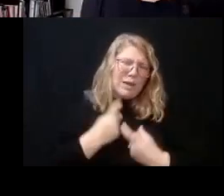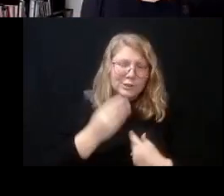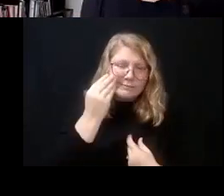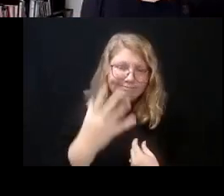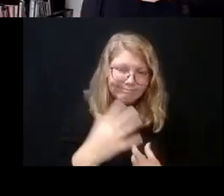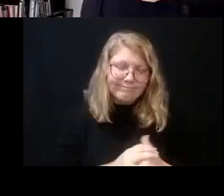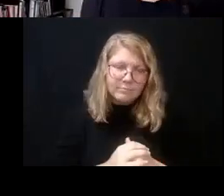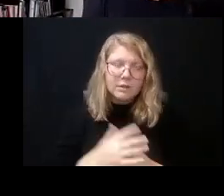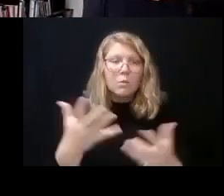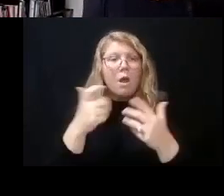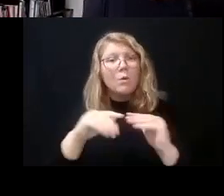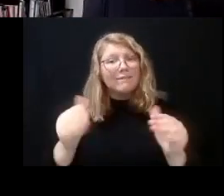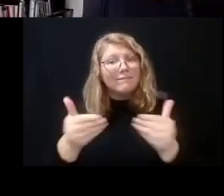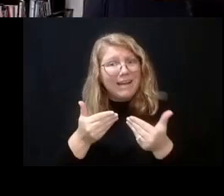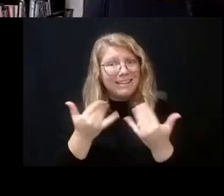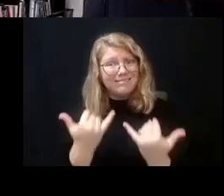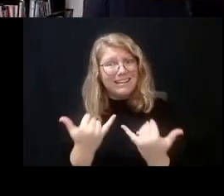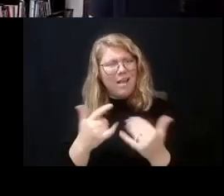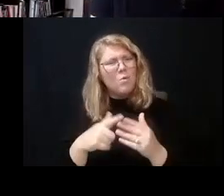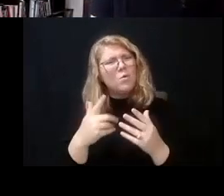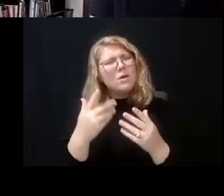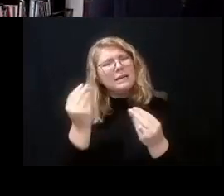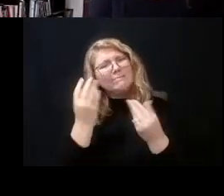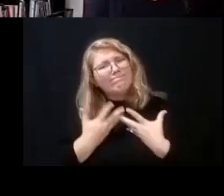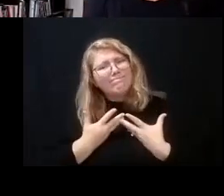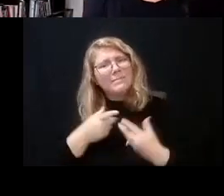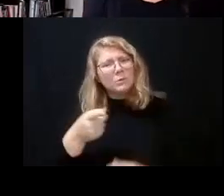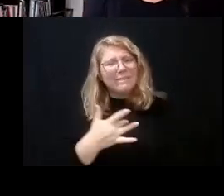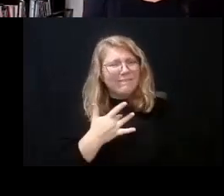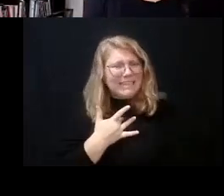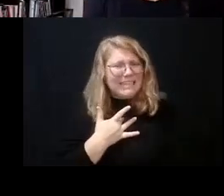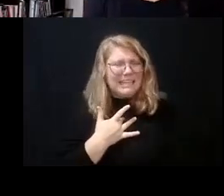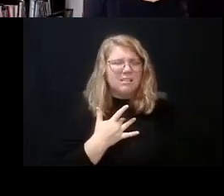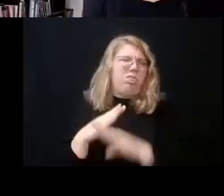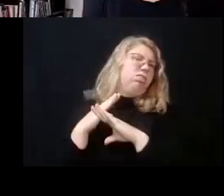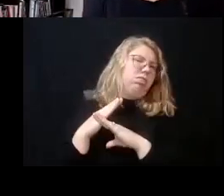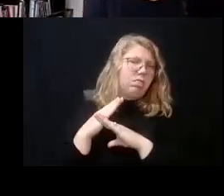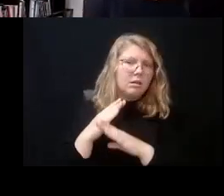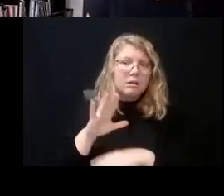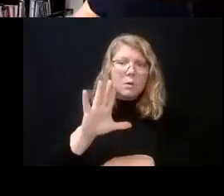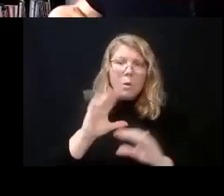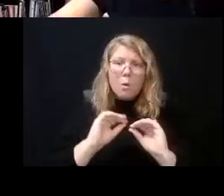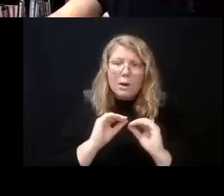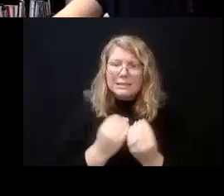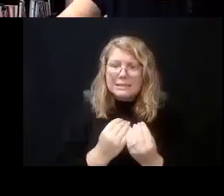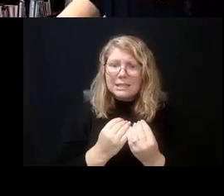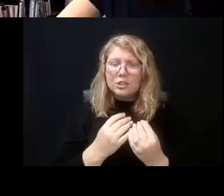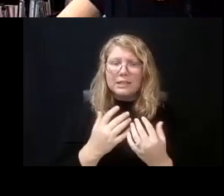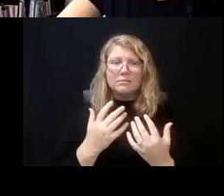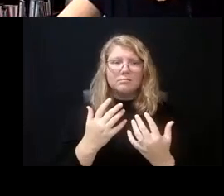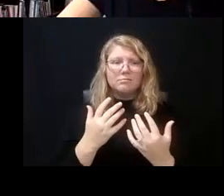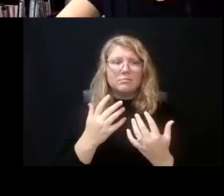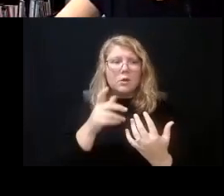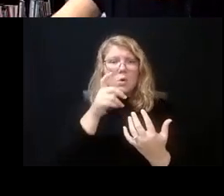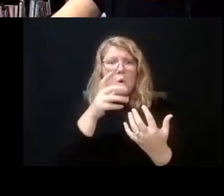And, we want to invite you now to just kind of share with us, what do you think gets in the way for your organizations? For those of you who are looking for